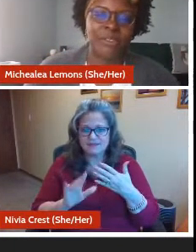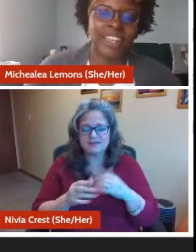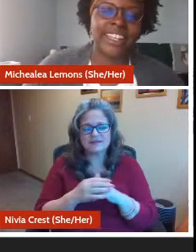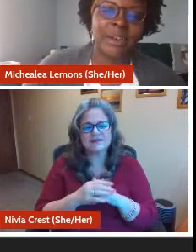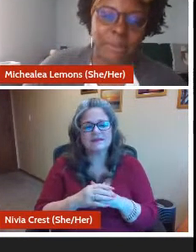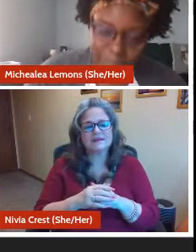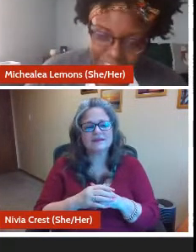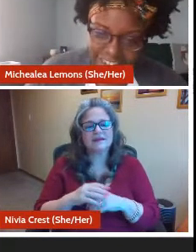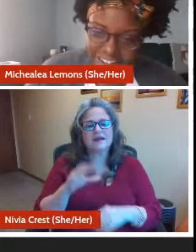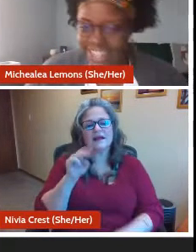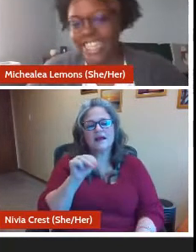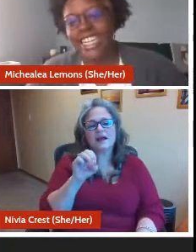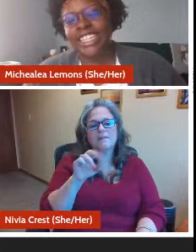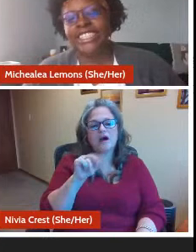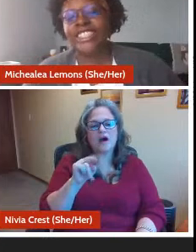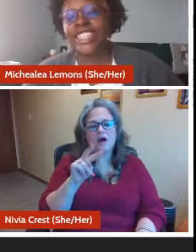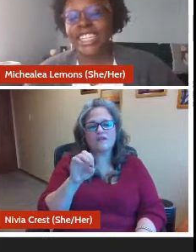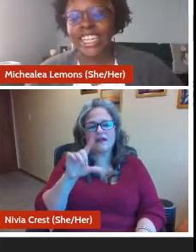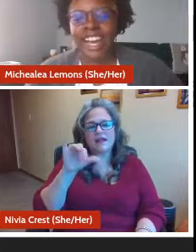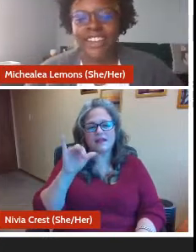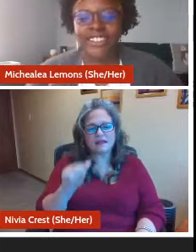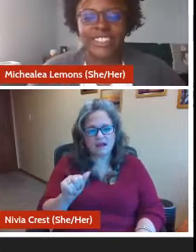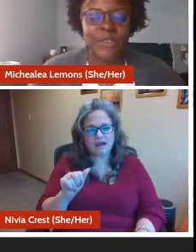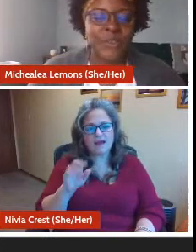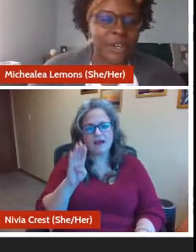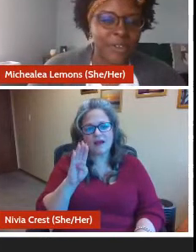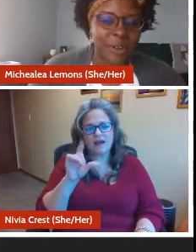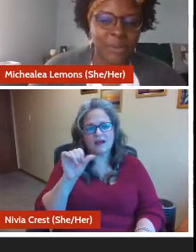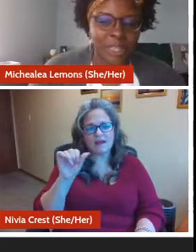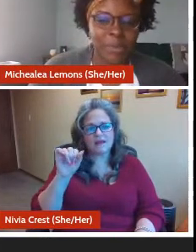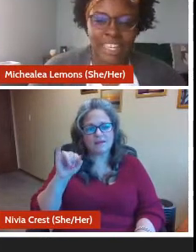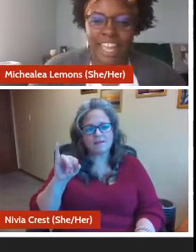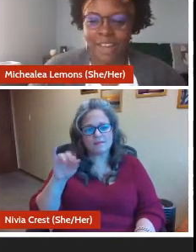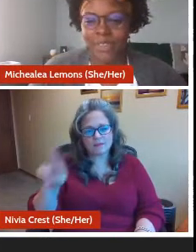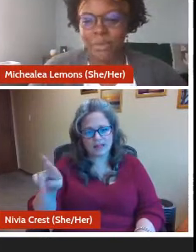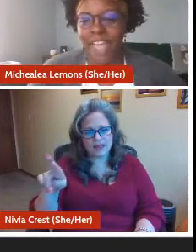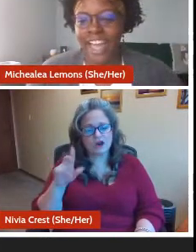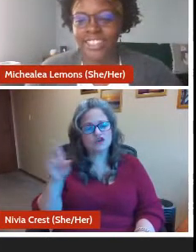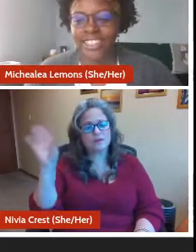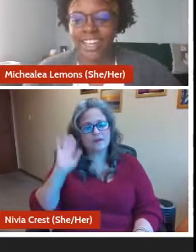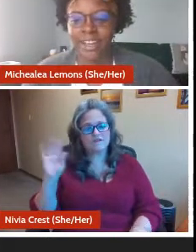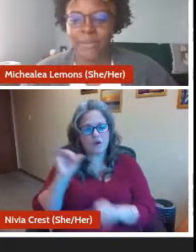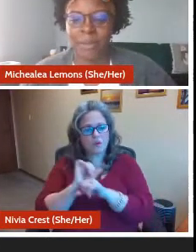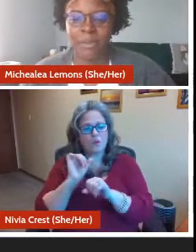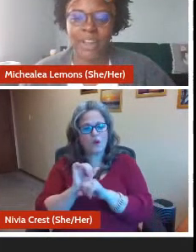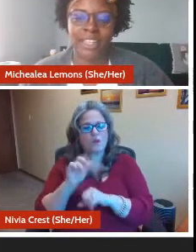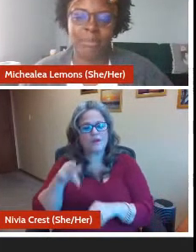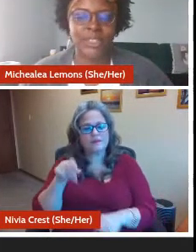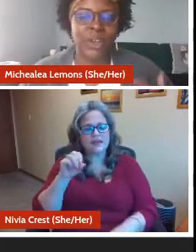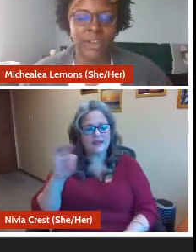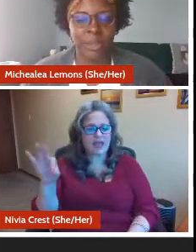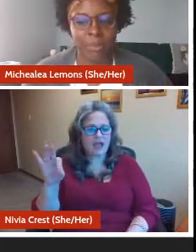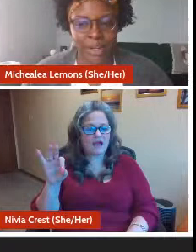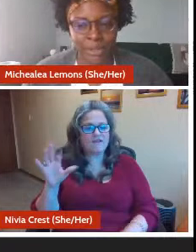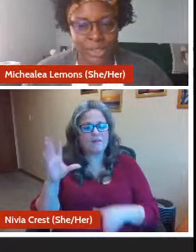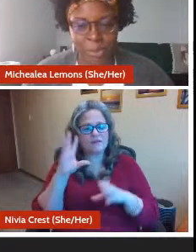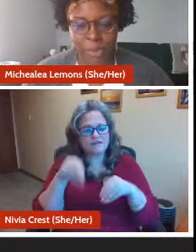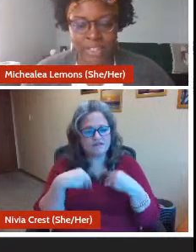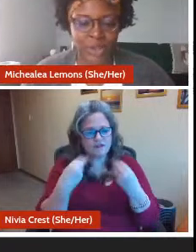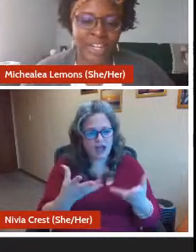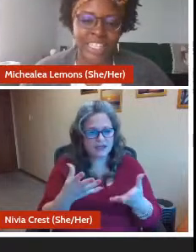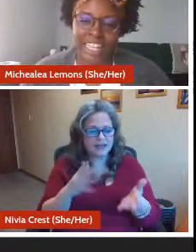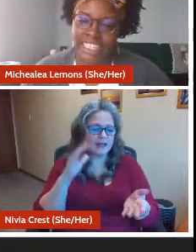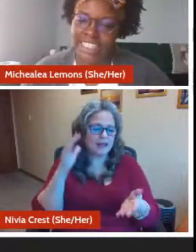contributions, is Monvelia Blair. She used to work with PCAF in the past and providing mental health and